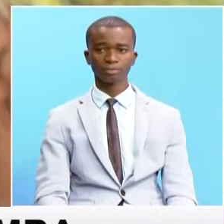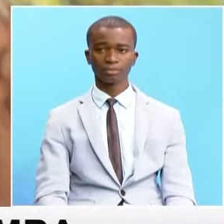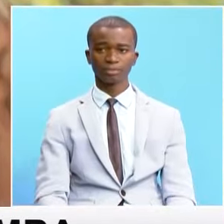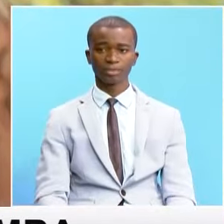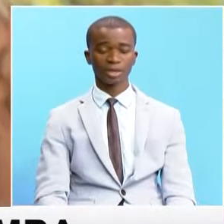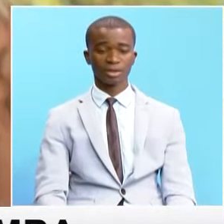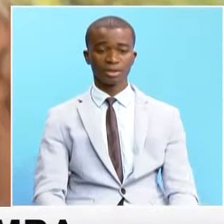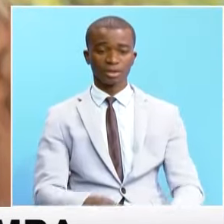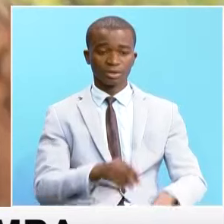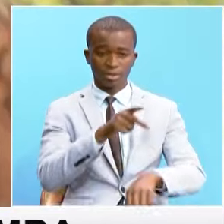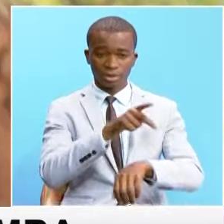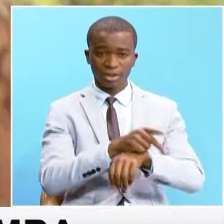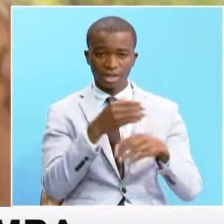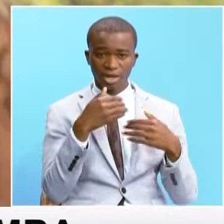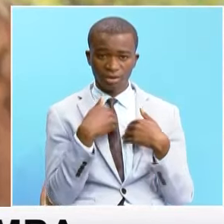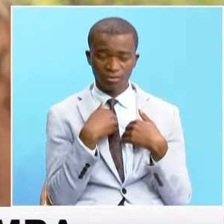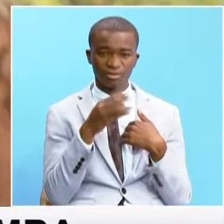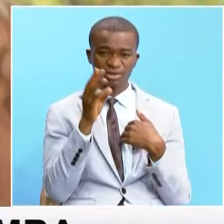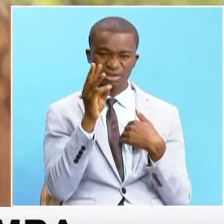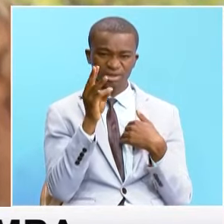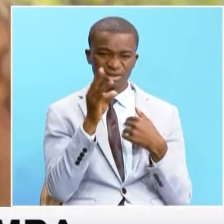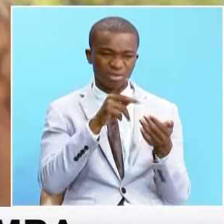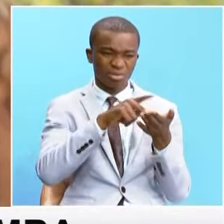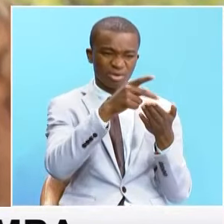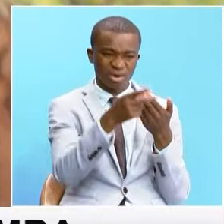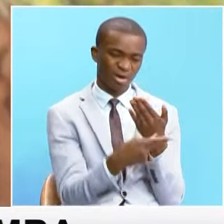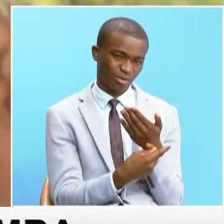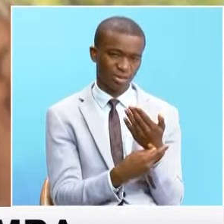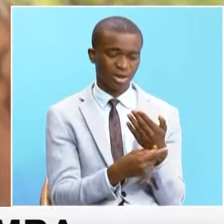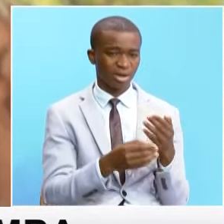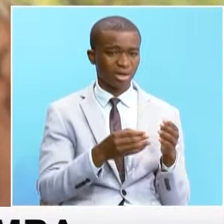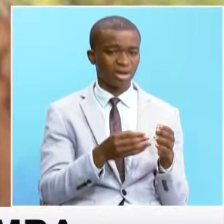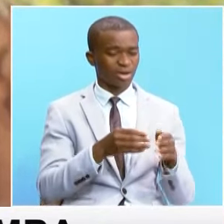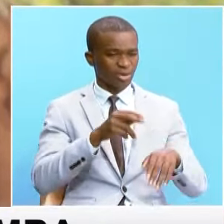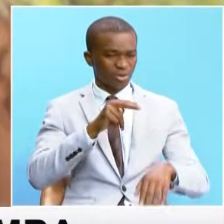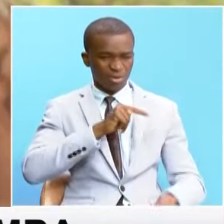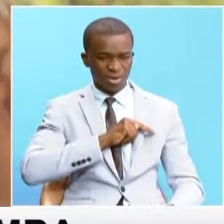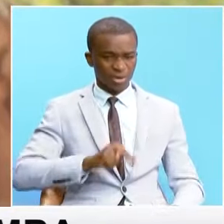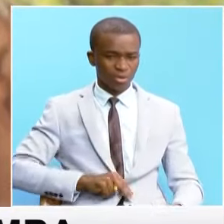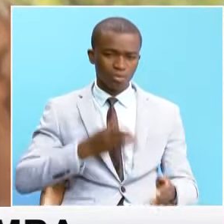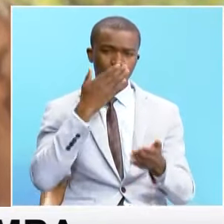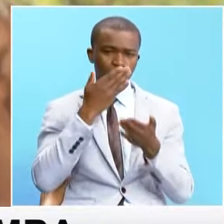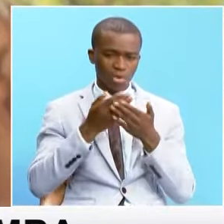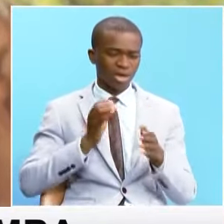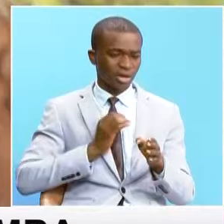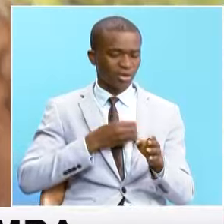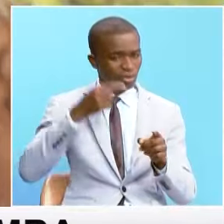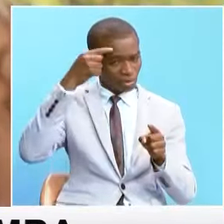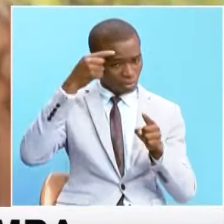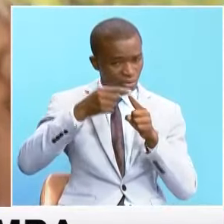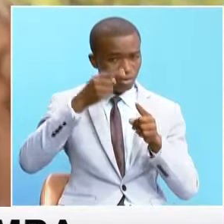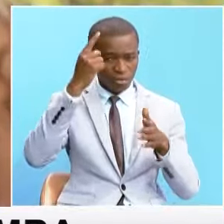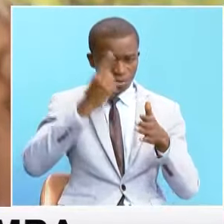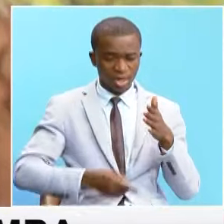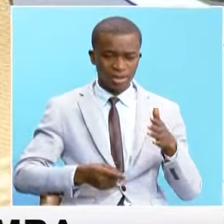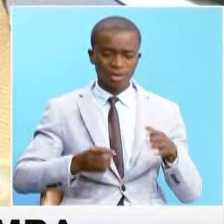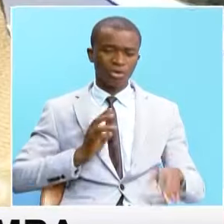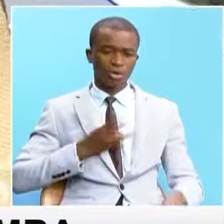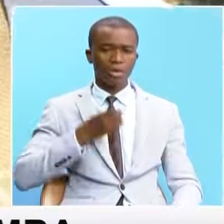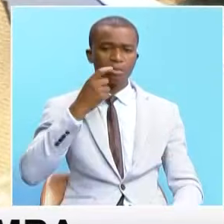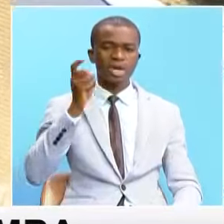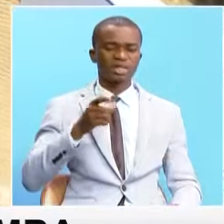components. Nutrition is one of the components. So our goal is to see that we have the health communities. We teach them how